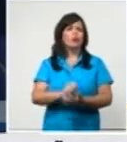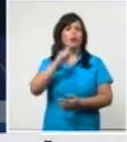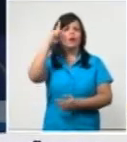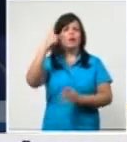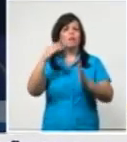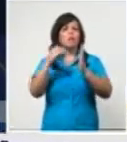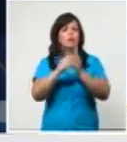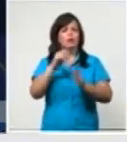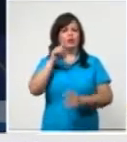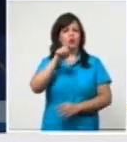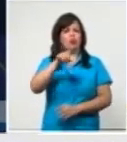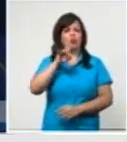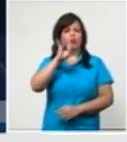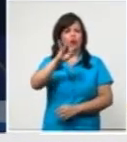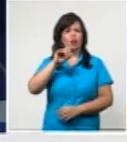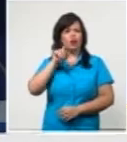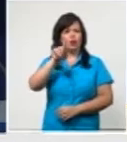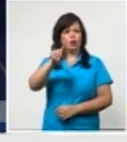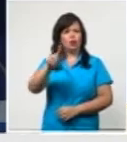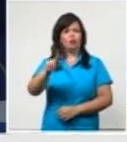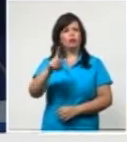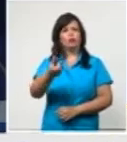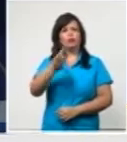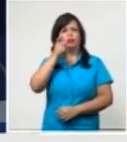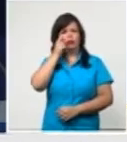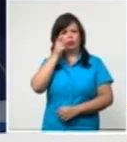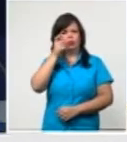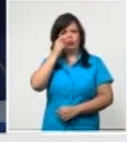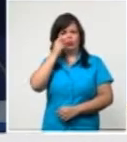1,154 female patients, that is the